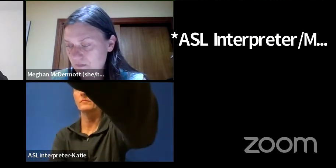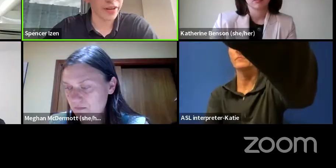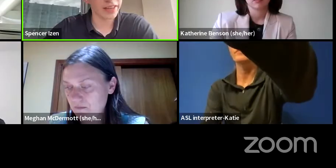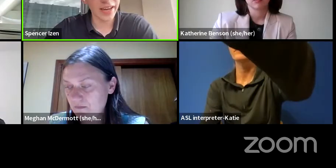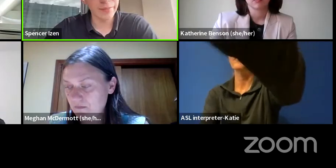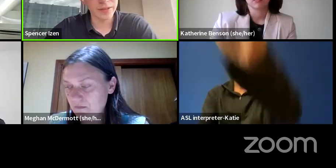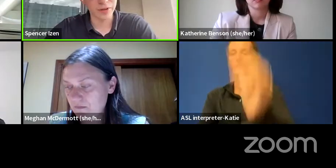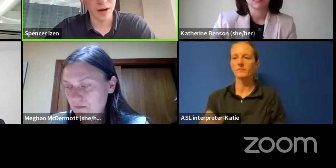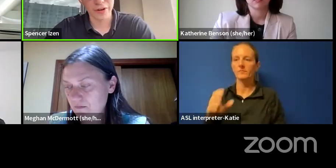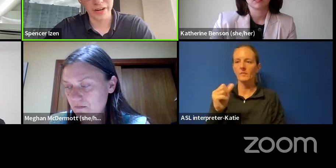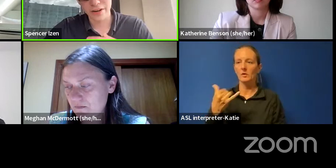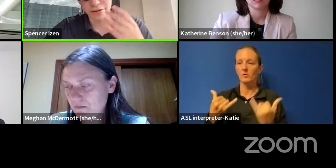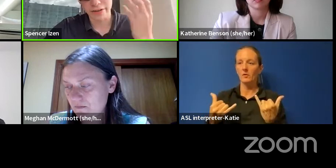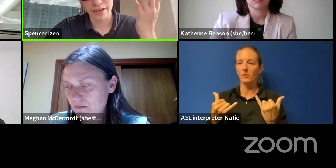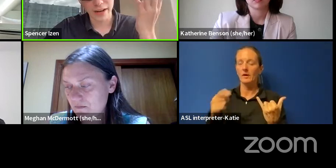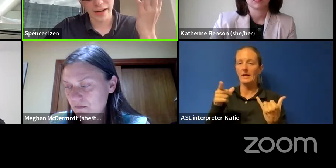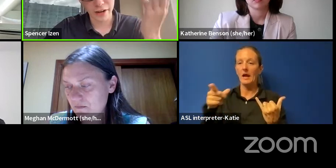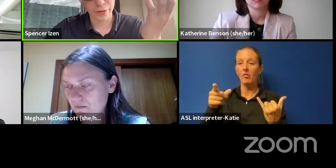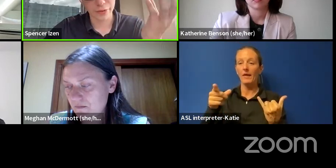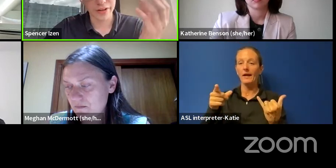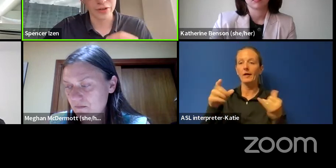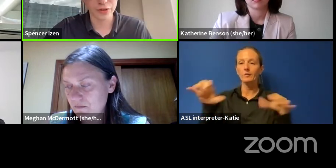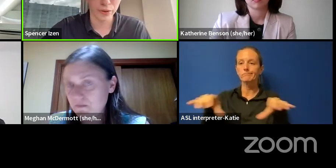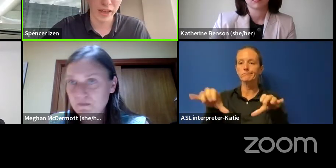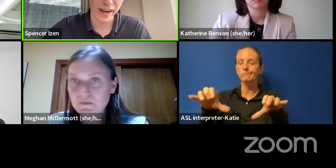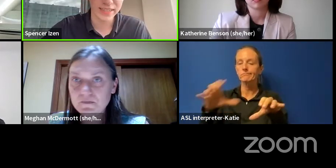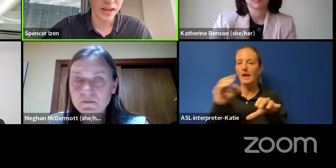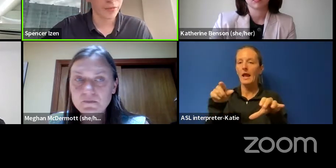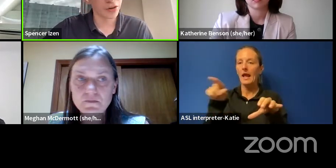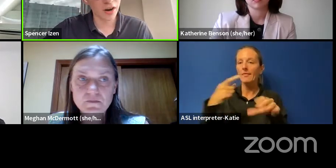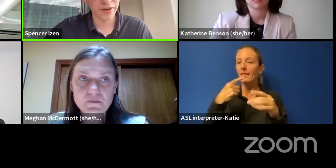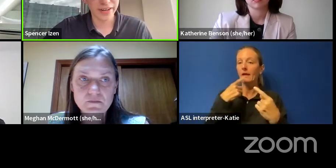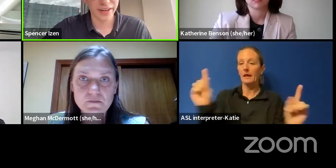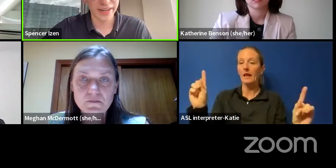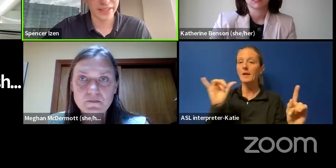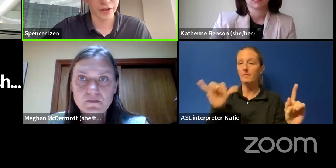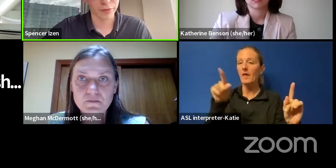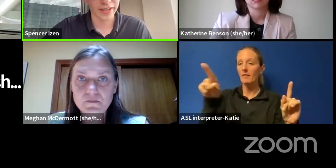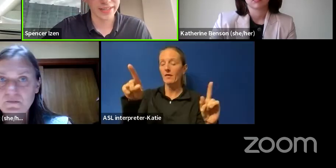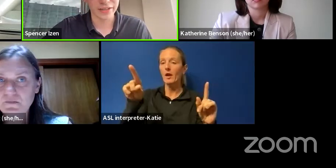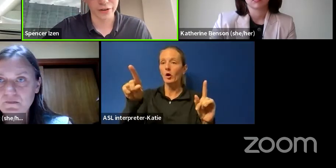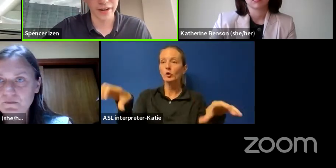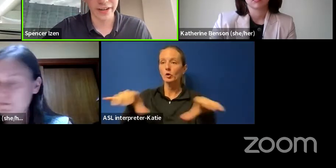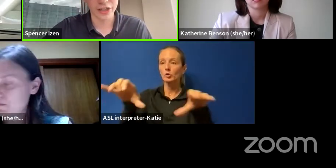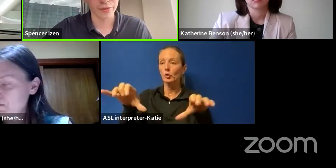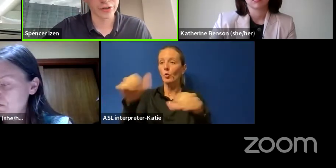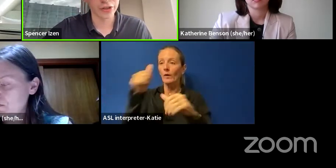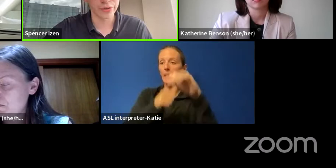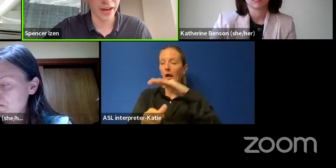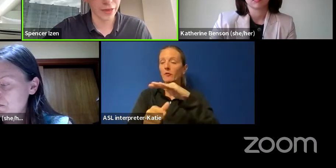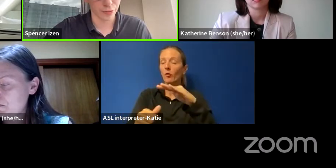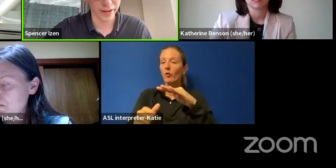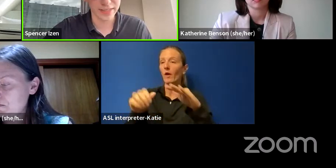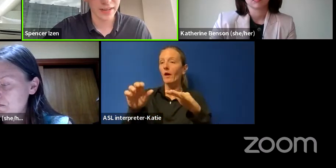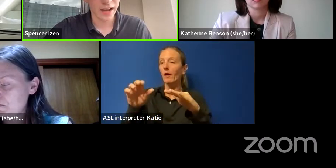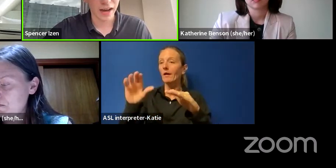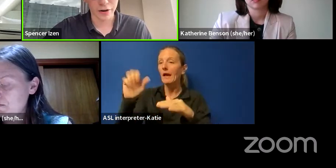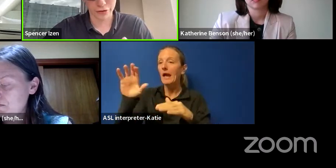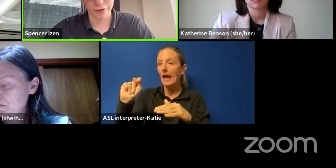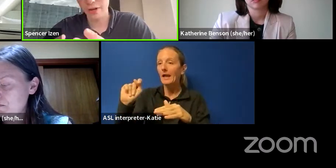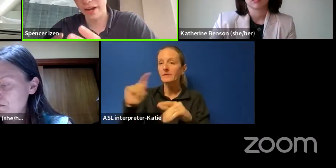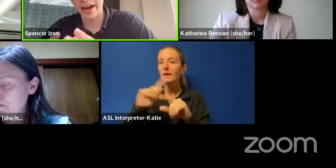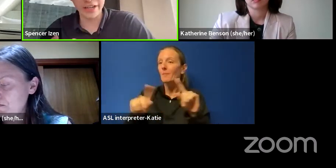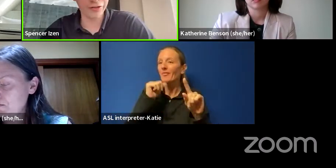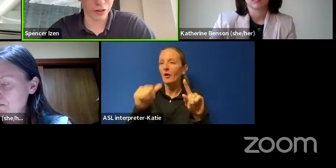uh, where they claim to be operating under the, uh, authority of the school act, but not recognizing they're realizing, they're engaging with two other rights,